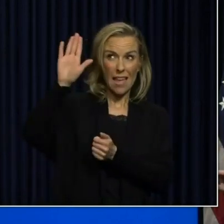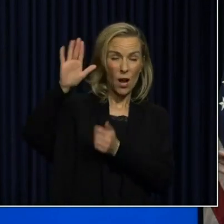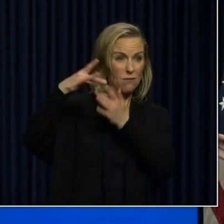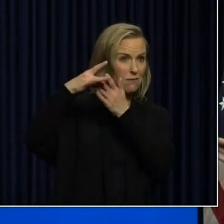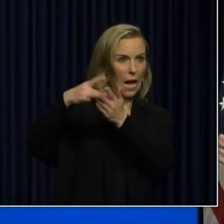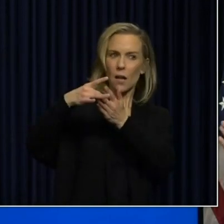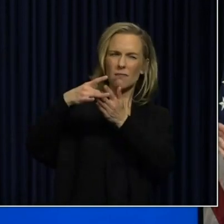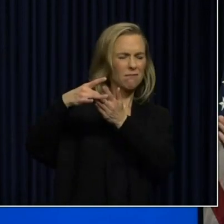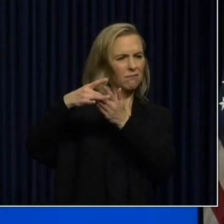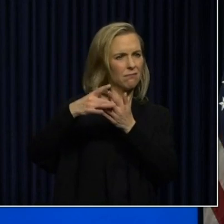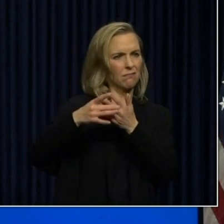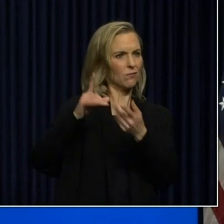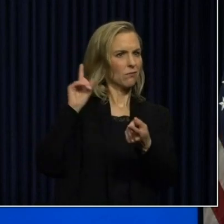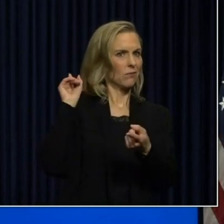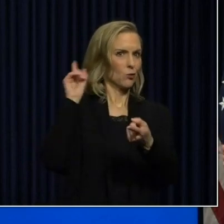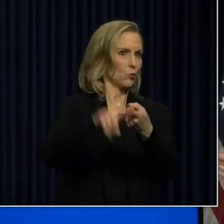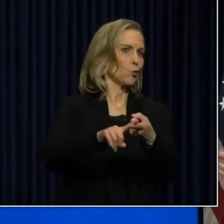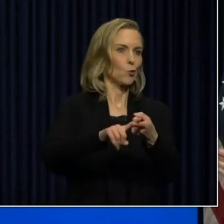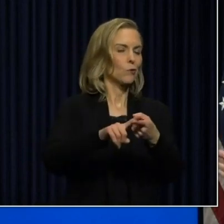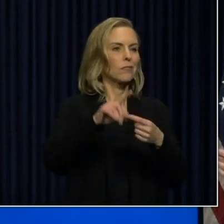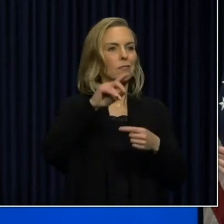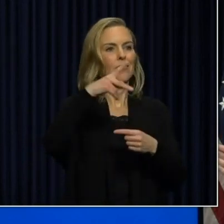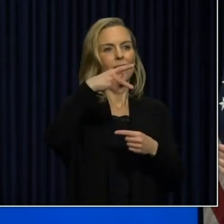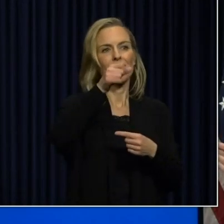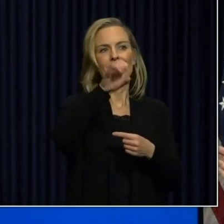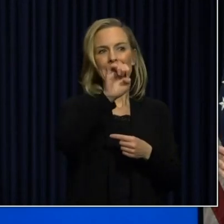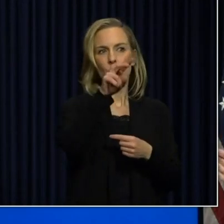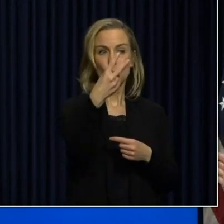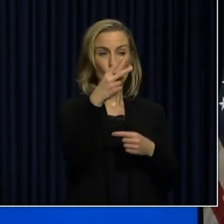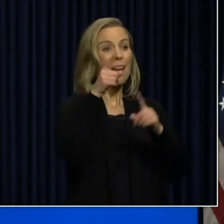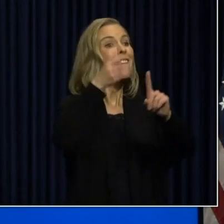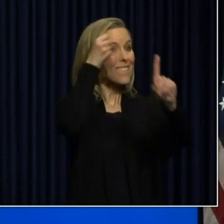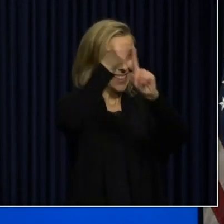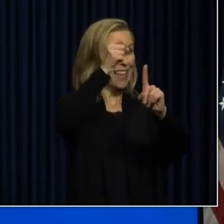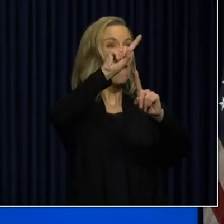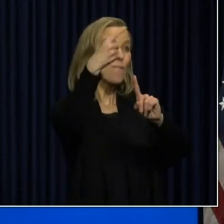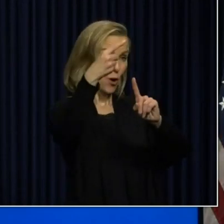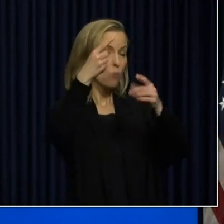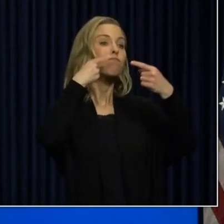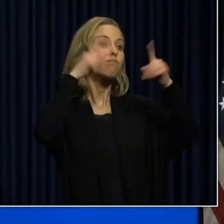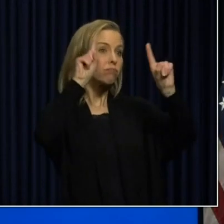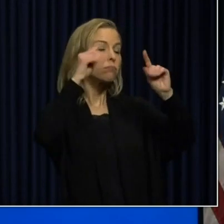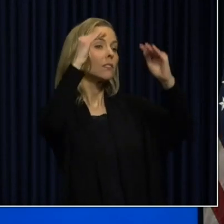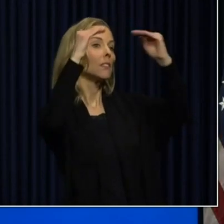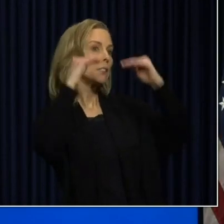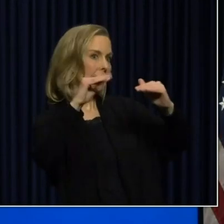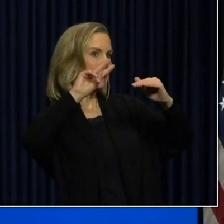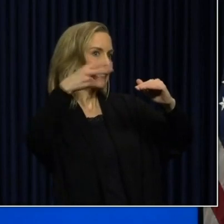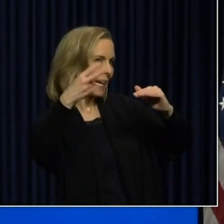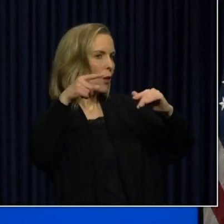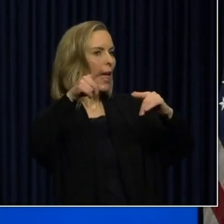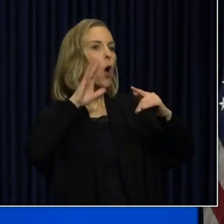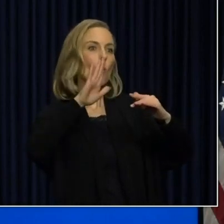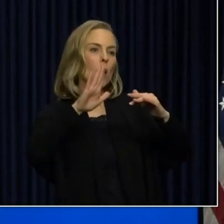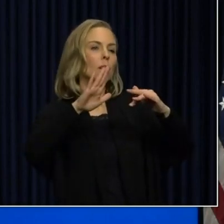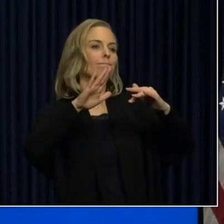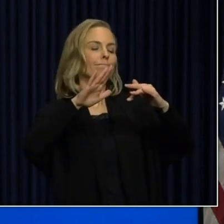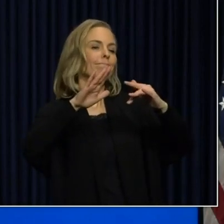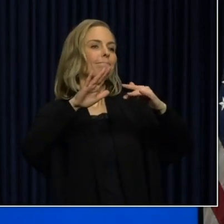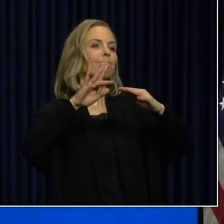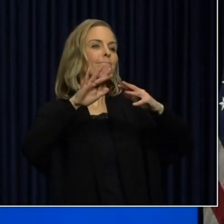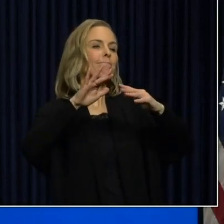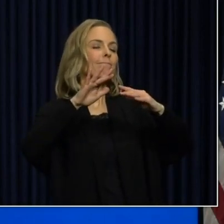that wouldn't really start until even phase 2. And phase 2 is going to be a gradual thing that we're going to have